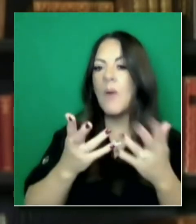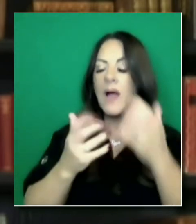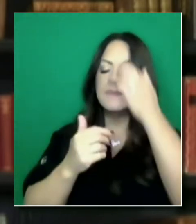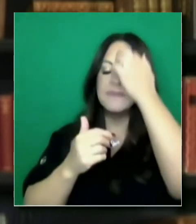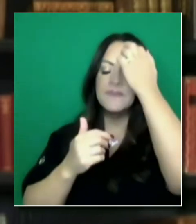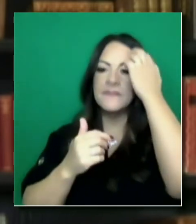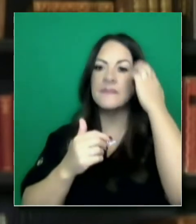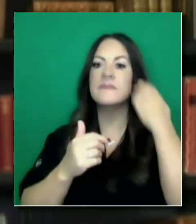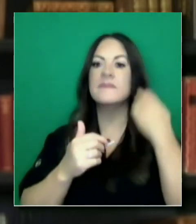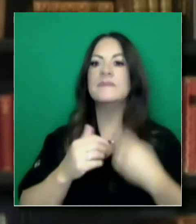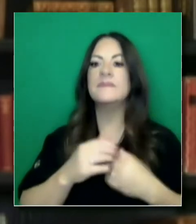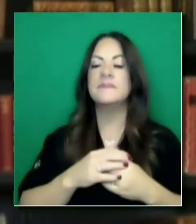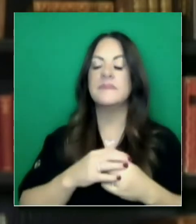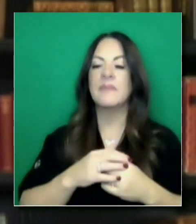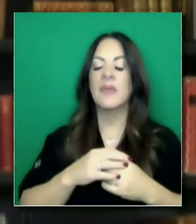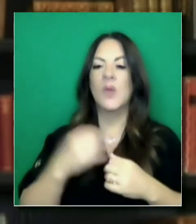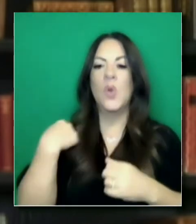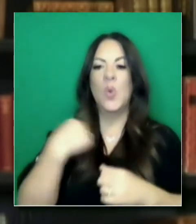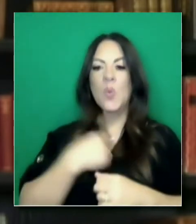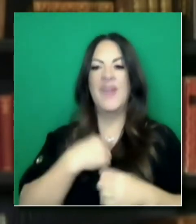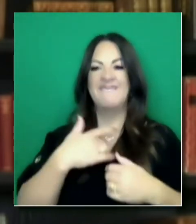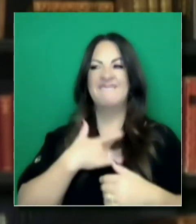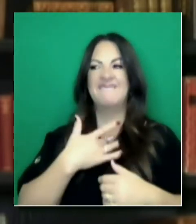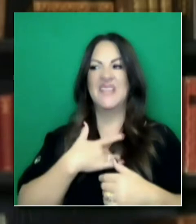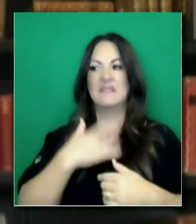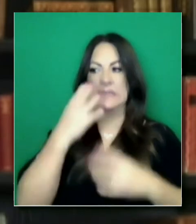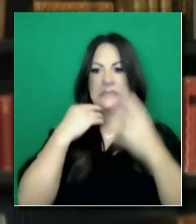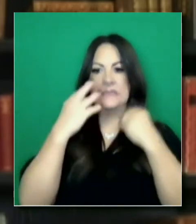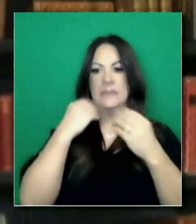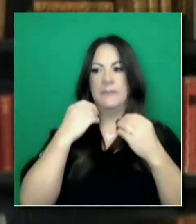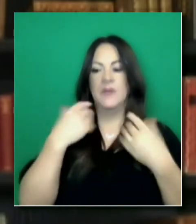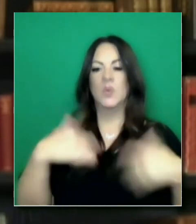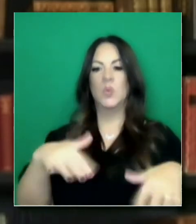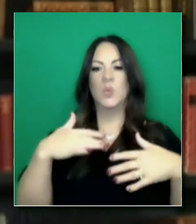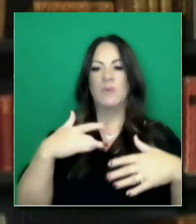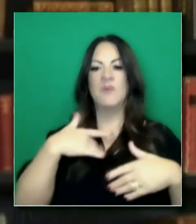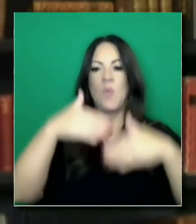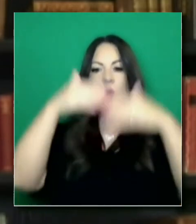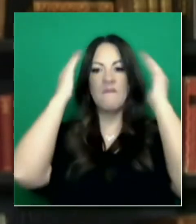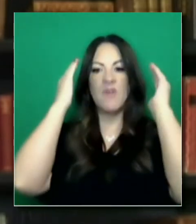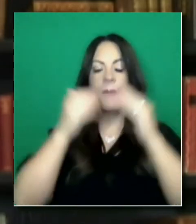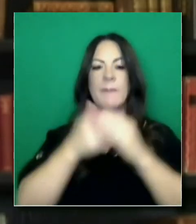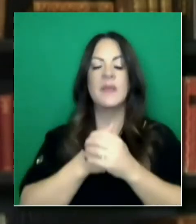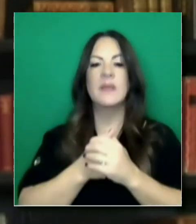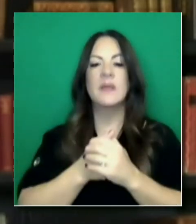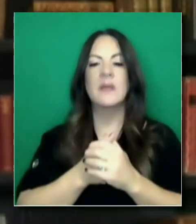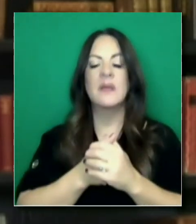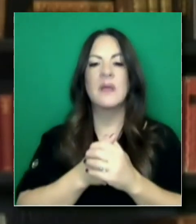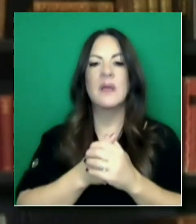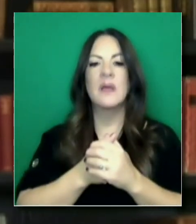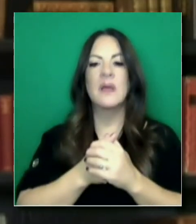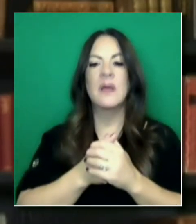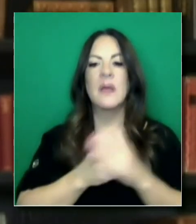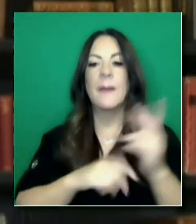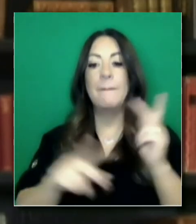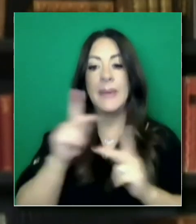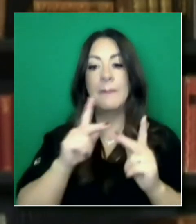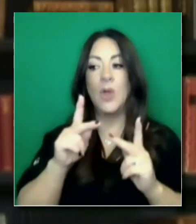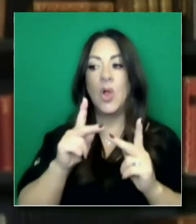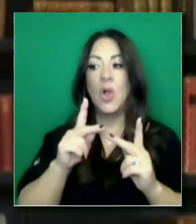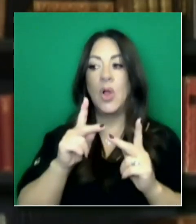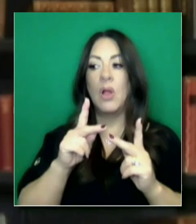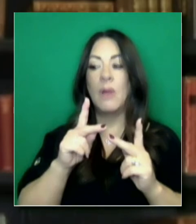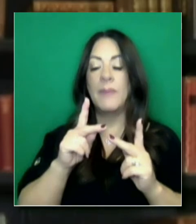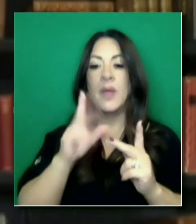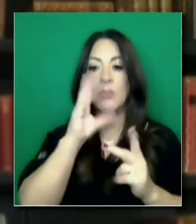overwhelming we have experienced, and forgive me for not phrasing this correctly, but people have been in compliance, overwhelmingly